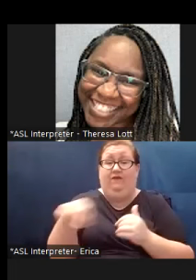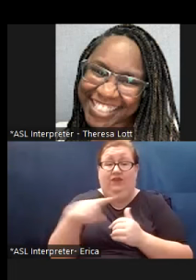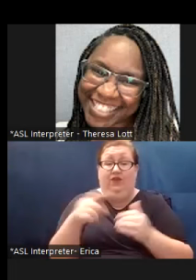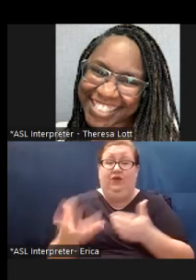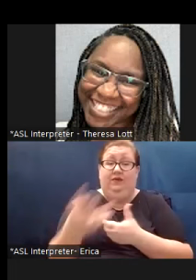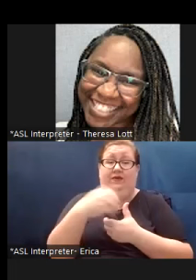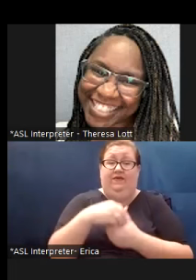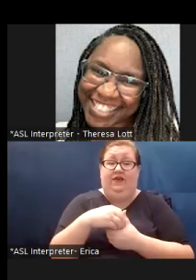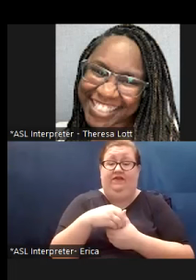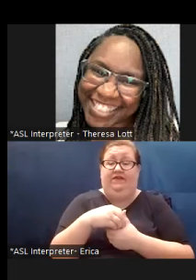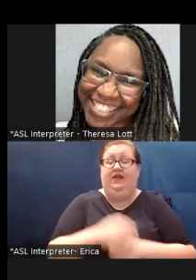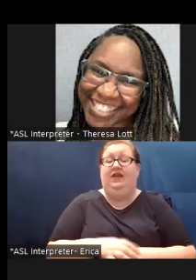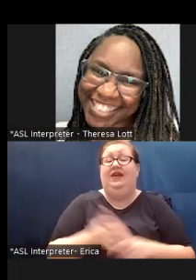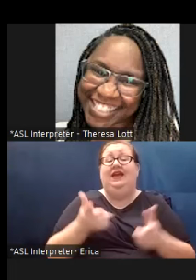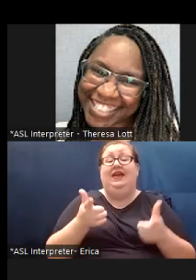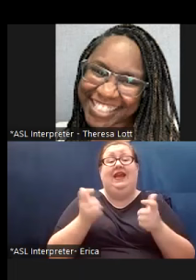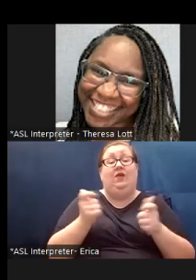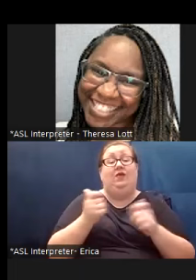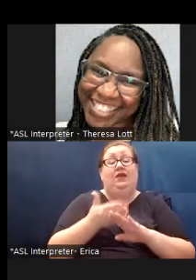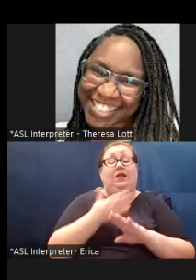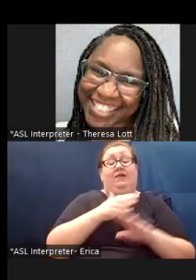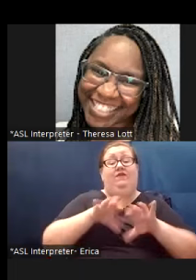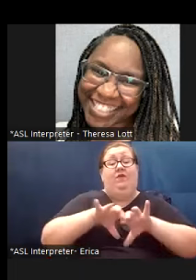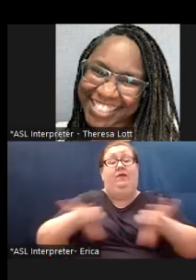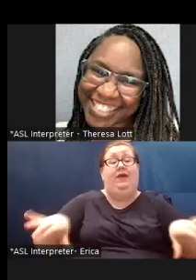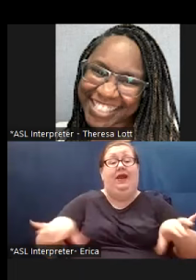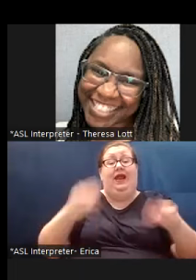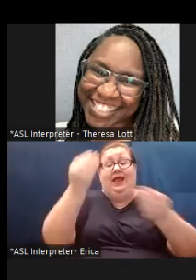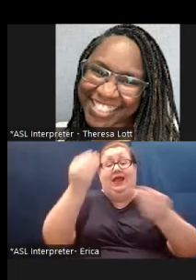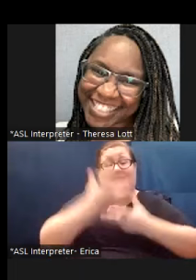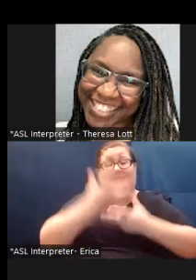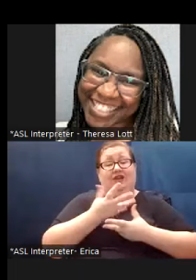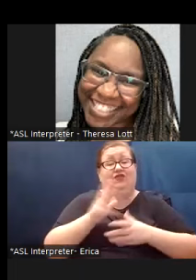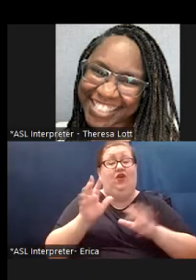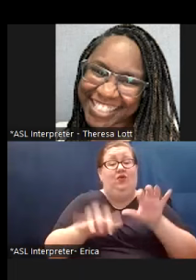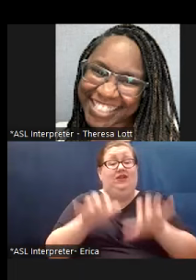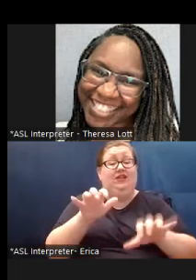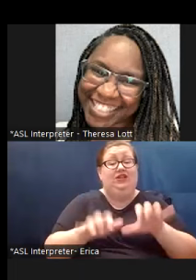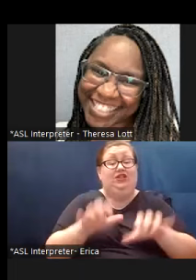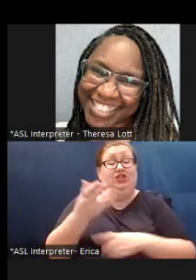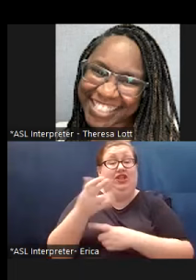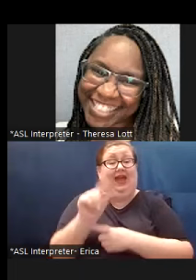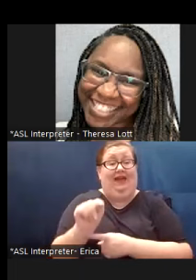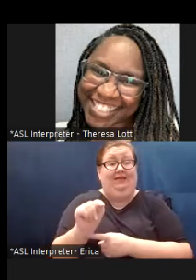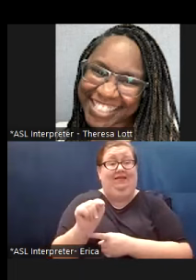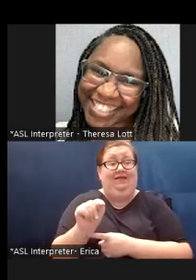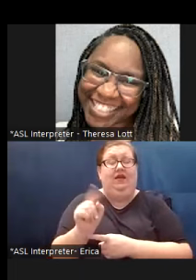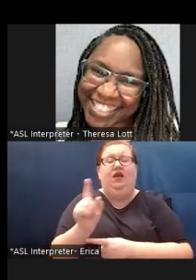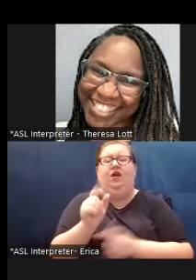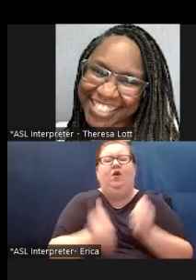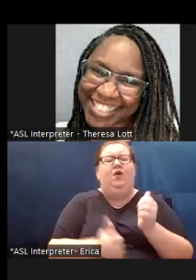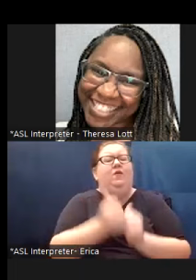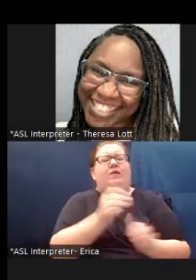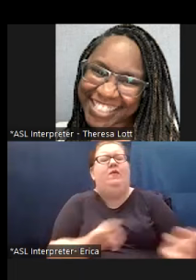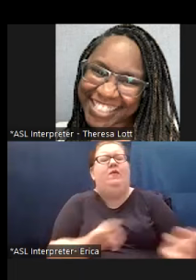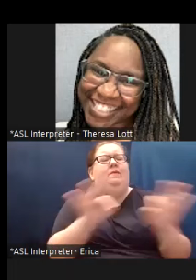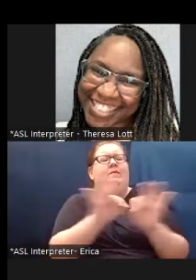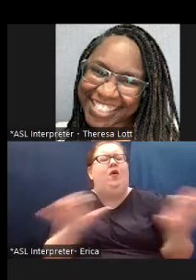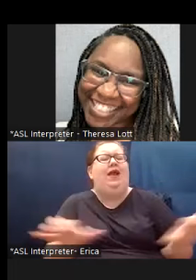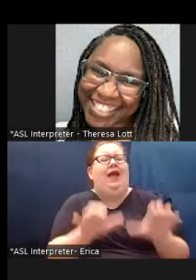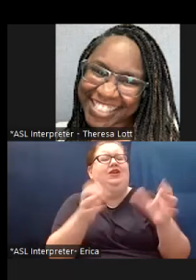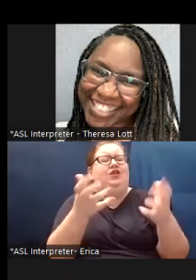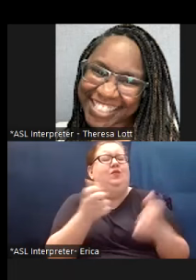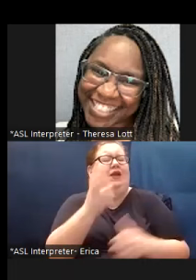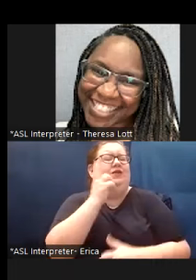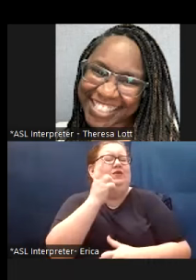Quickly, before we move into breakouts, let us know in the chat, what is the most important action you would like to see come out of this